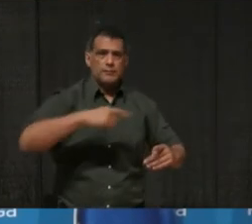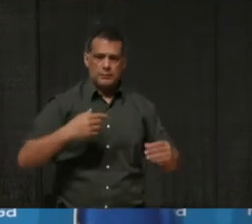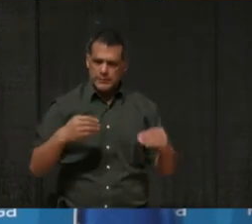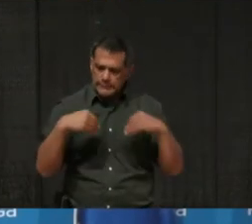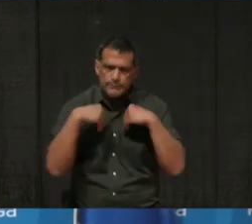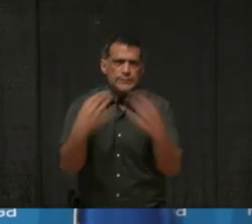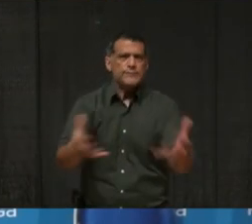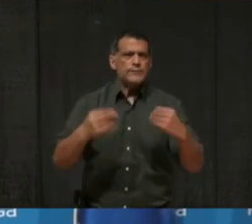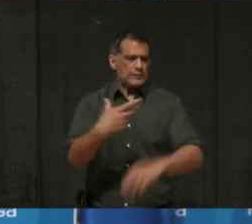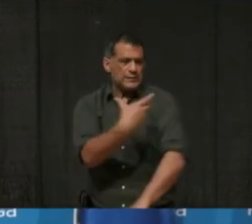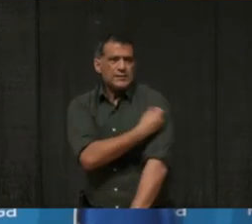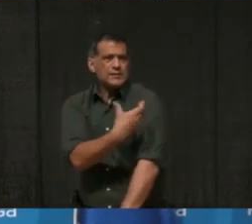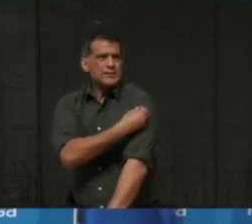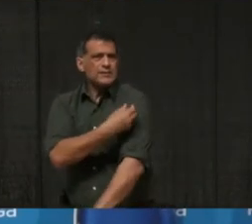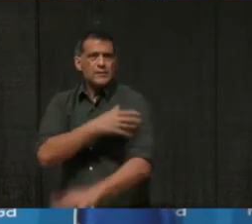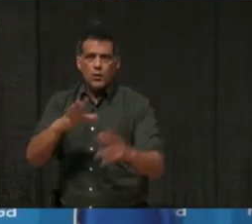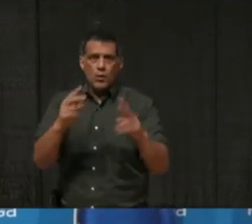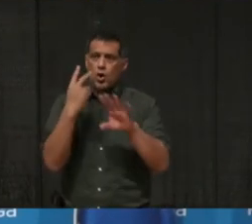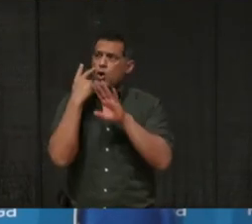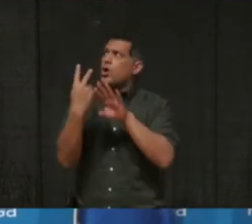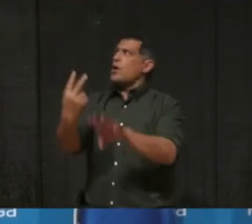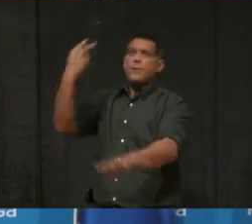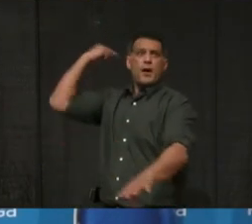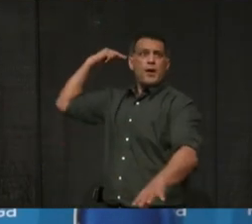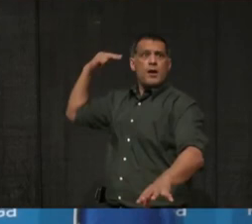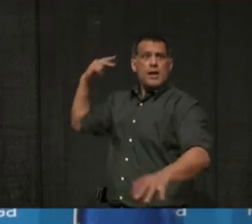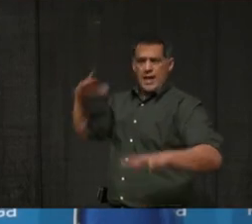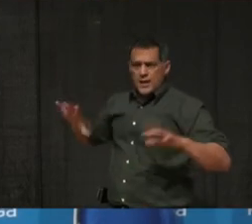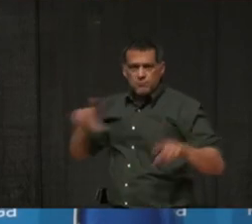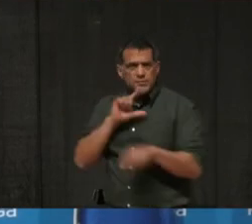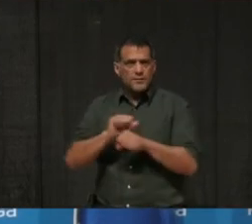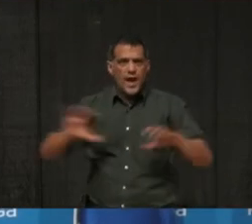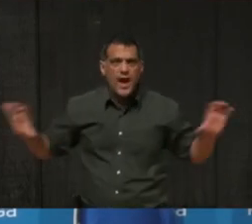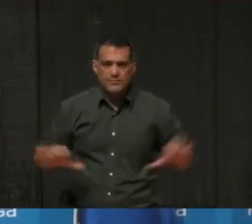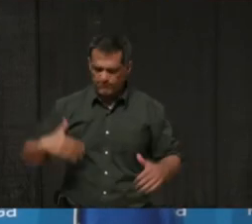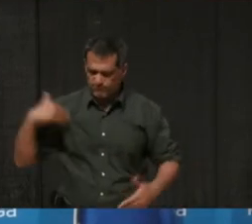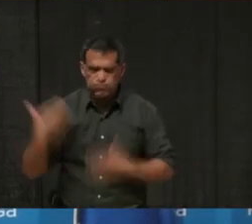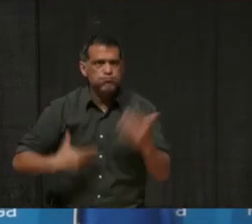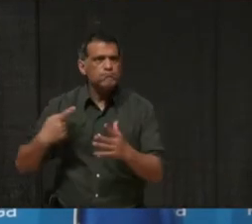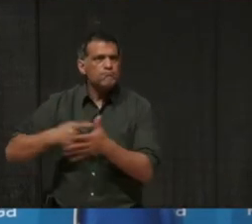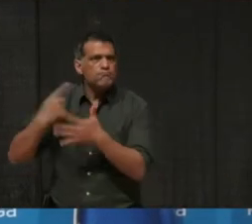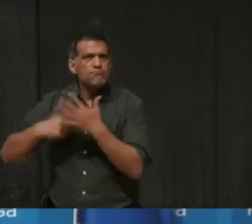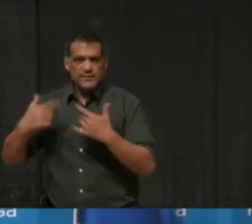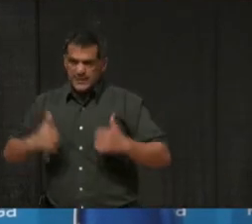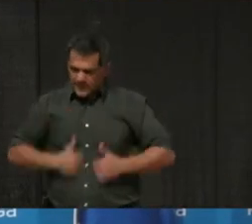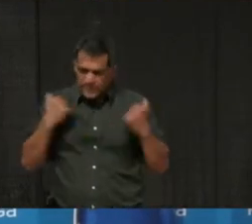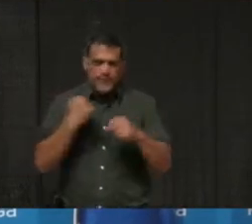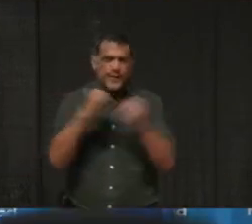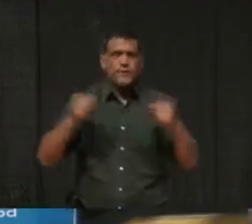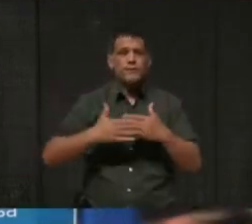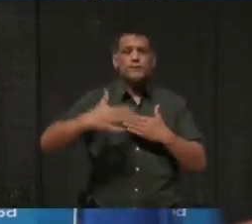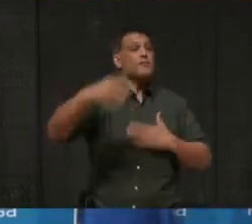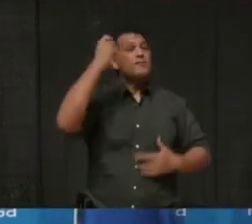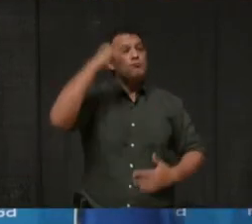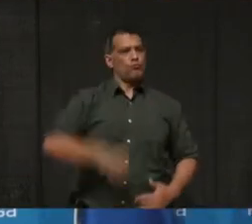back and be proud of the actions we all took to save lives. Pride and honour.